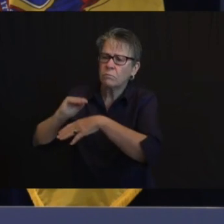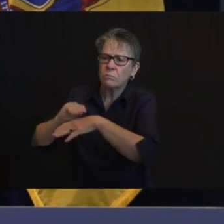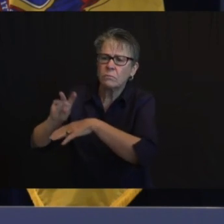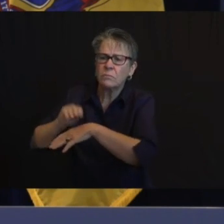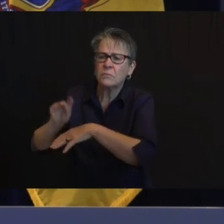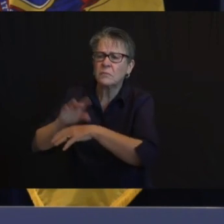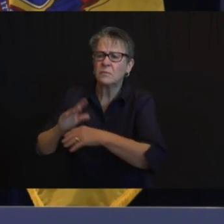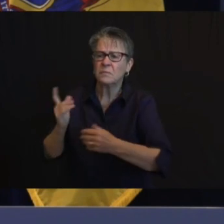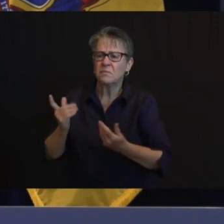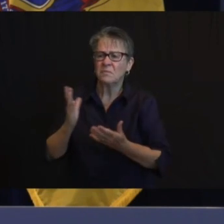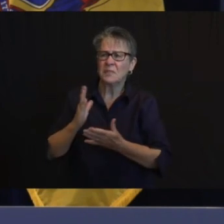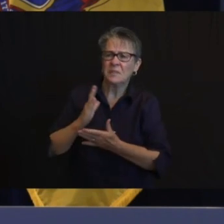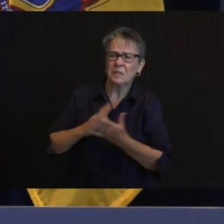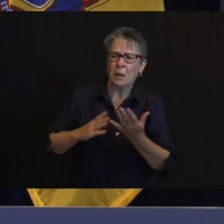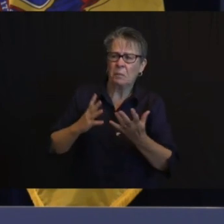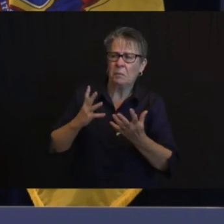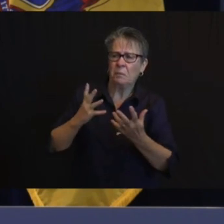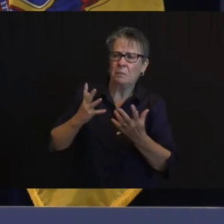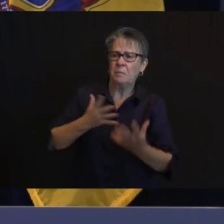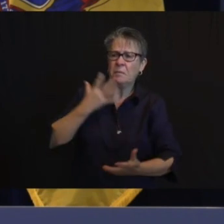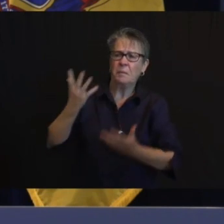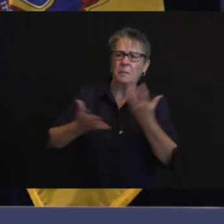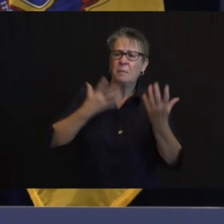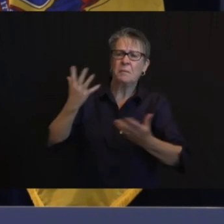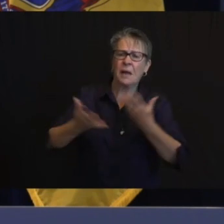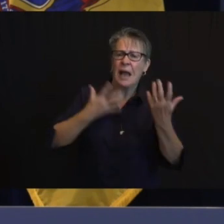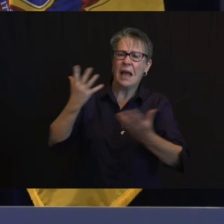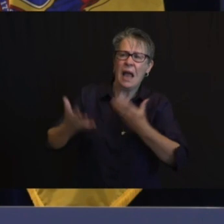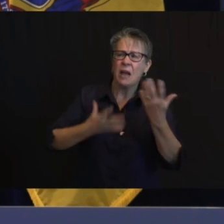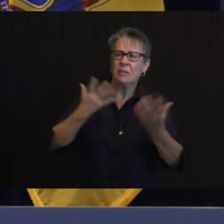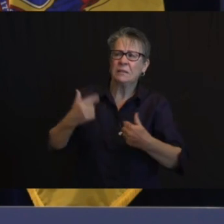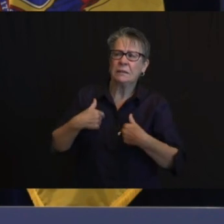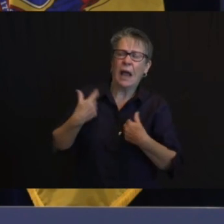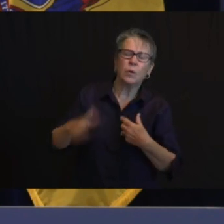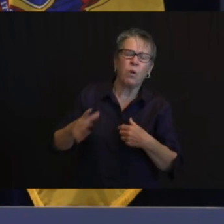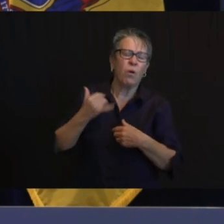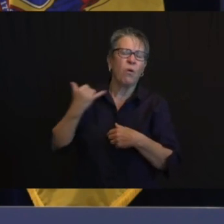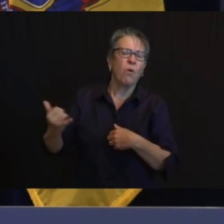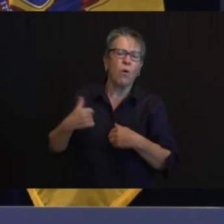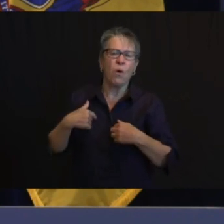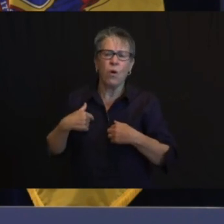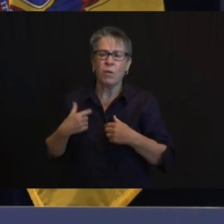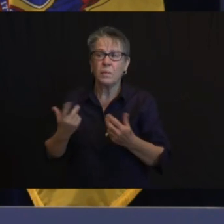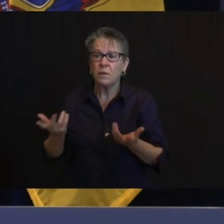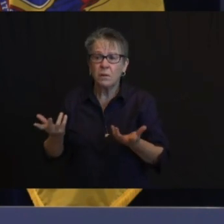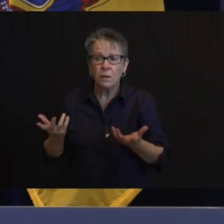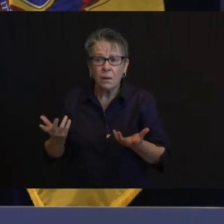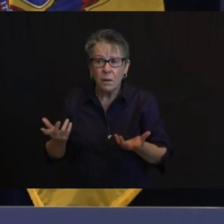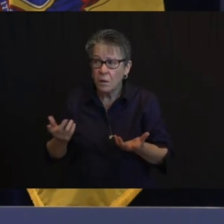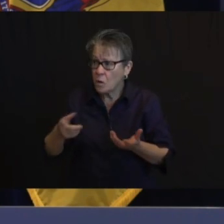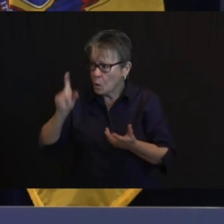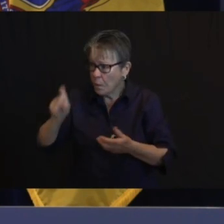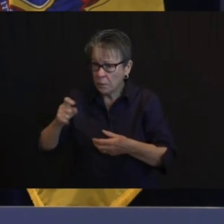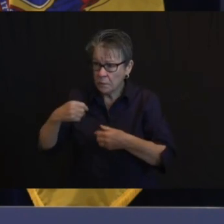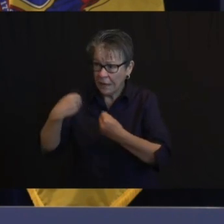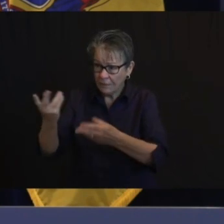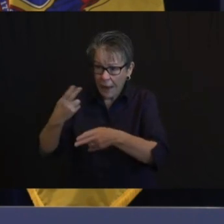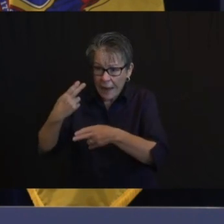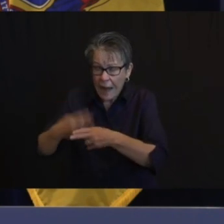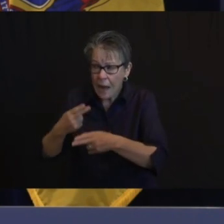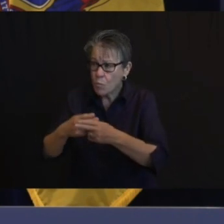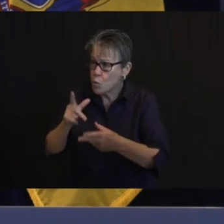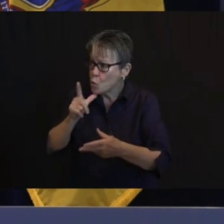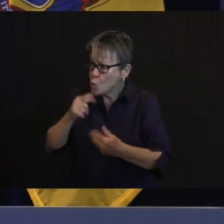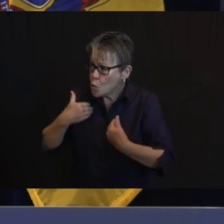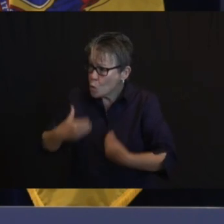your advice to them? What's your message? Do you have to give your name and address? Are you going to be identified if you call for mental health counseling, or can